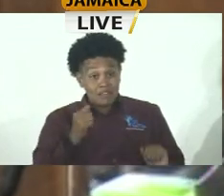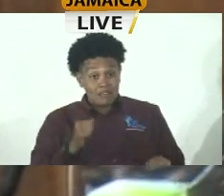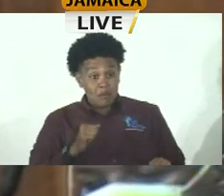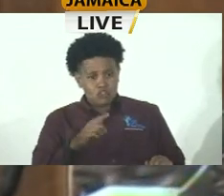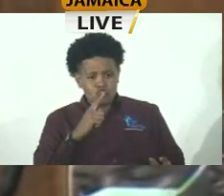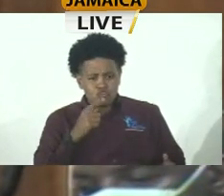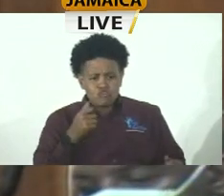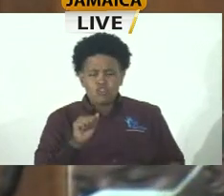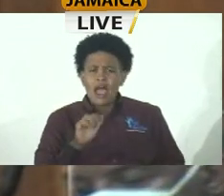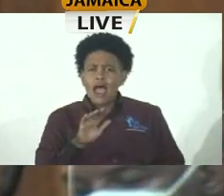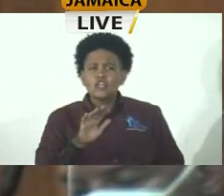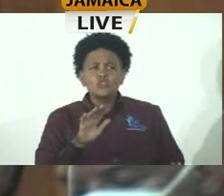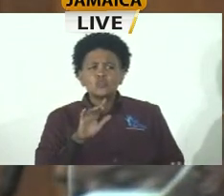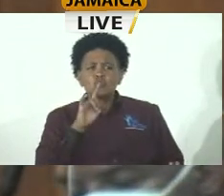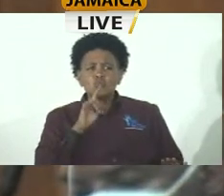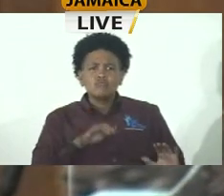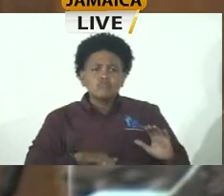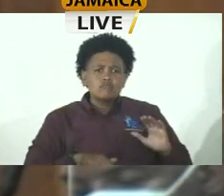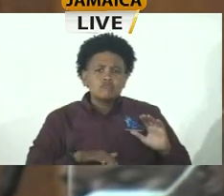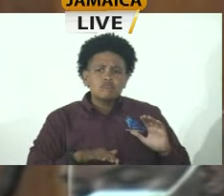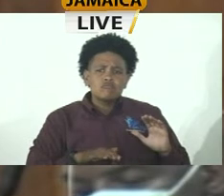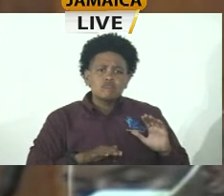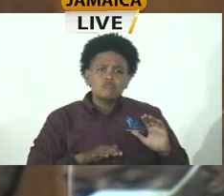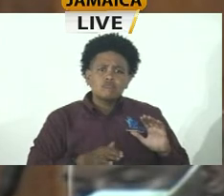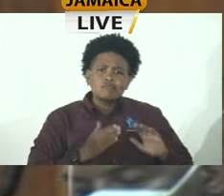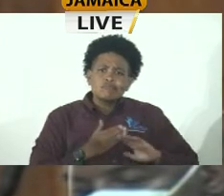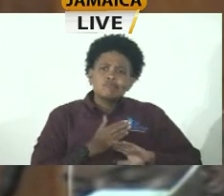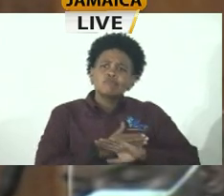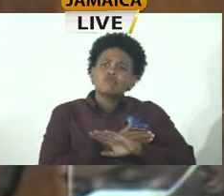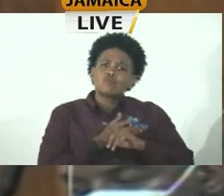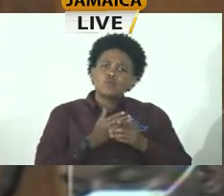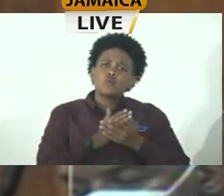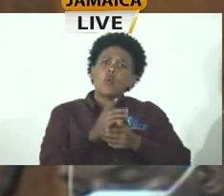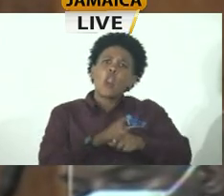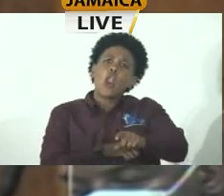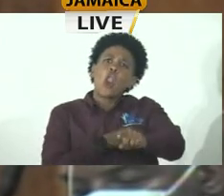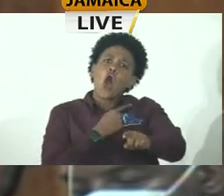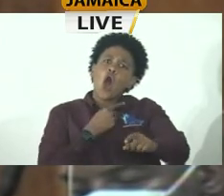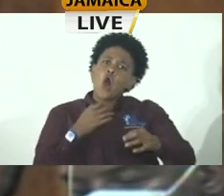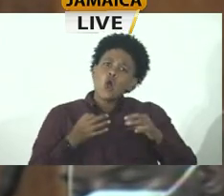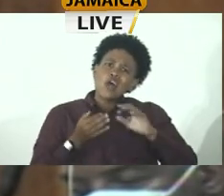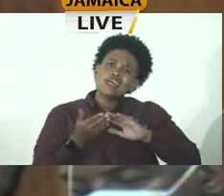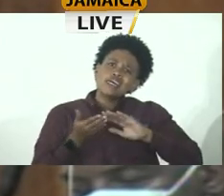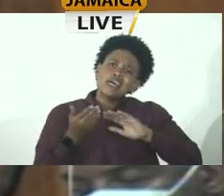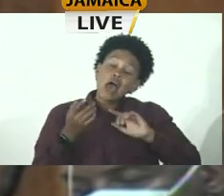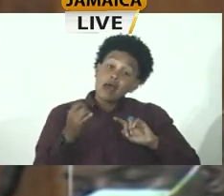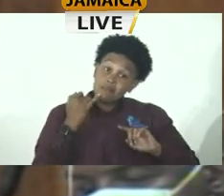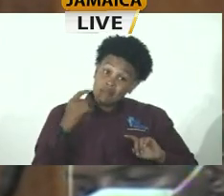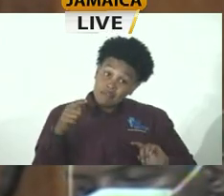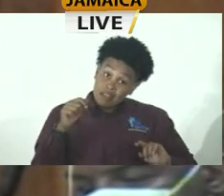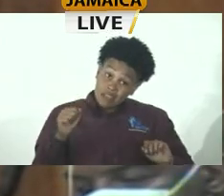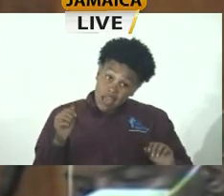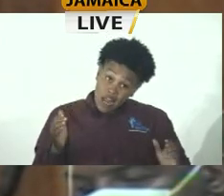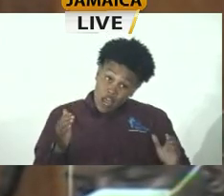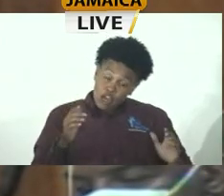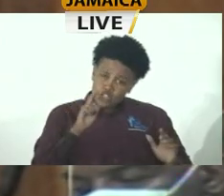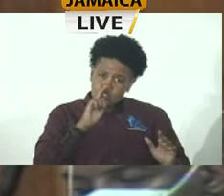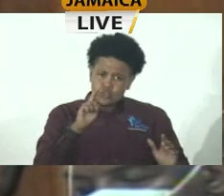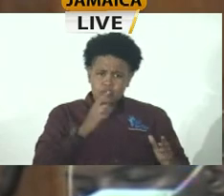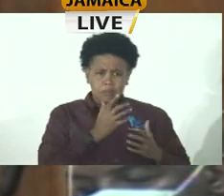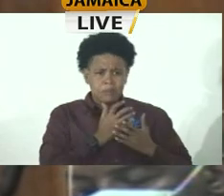trying to ramp up and go through a long trial if they can be encouraged to plead